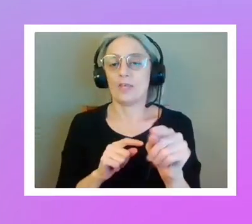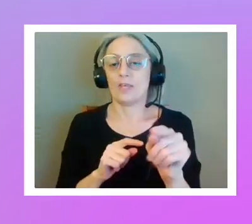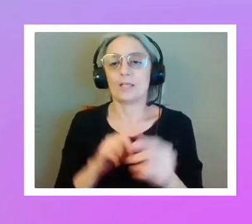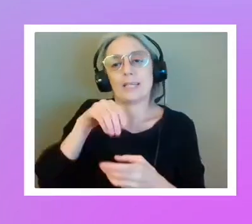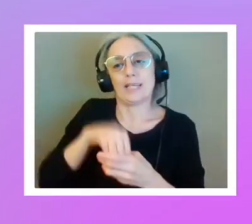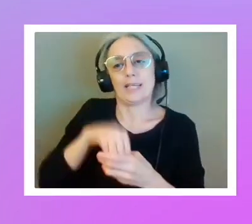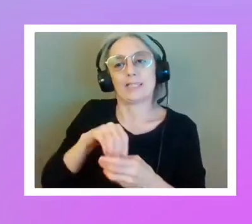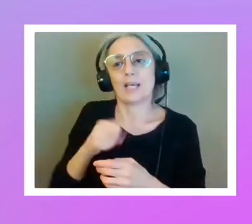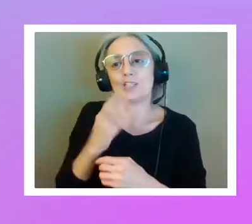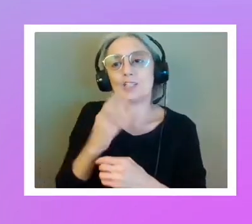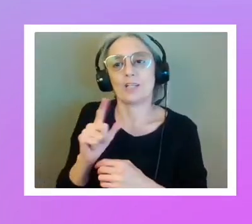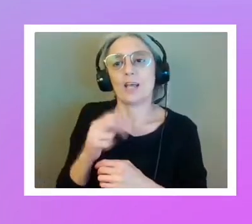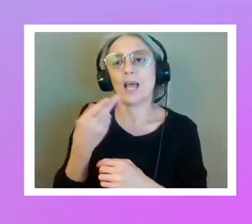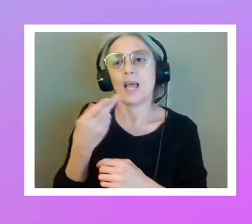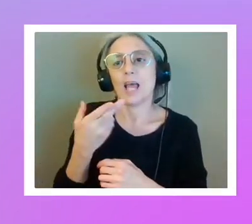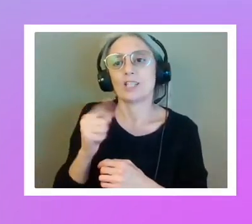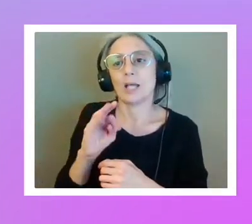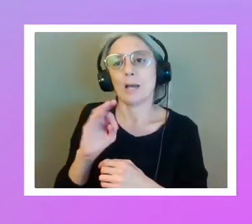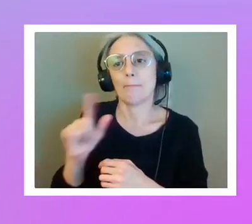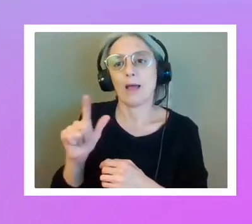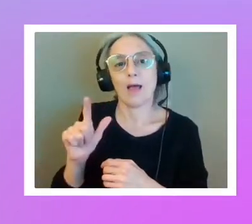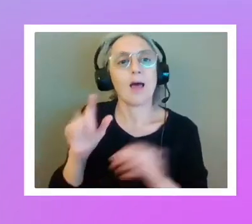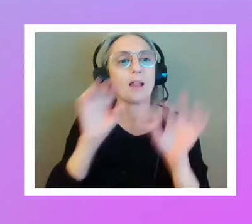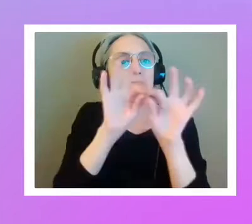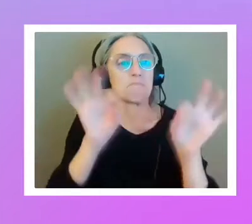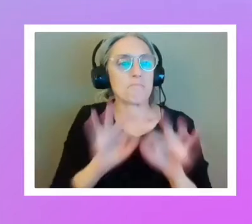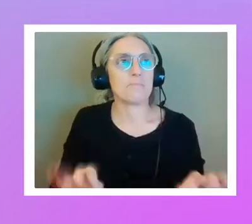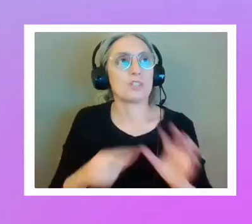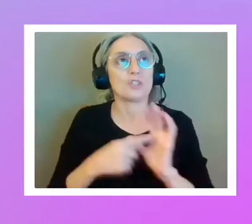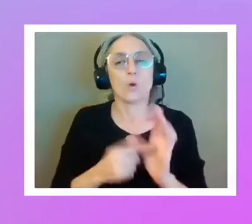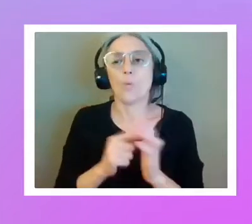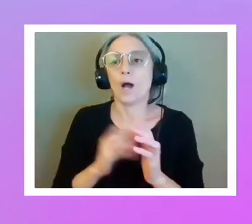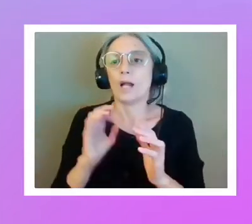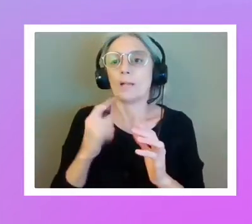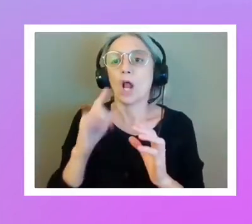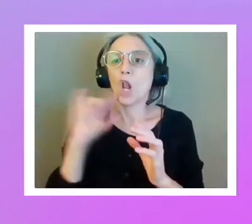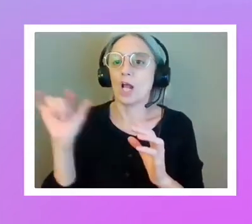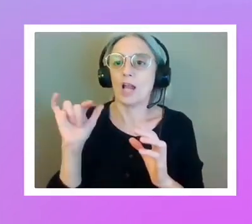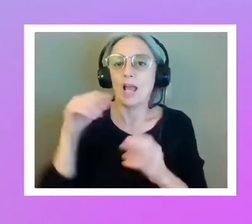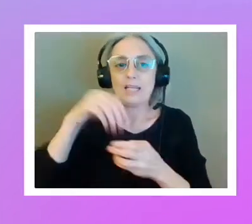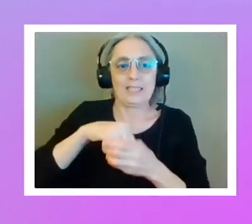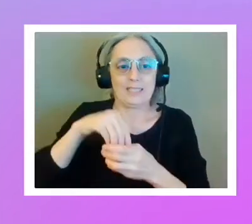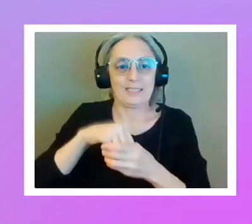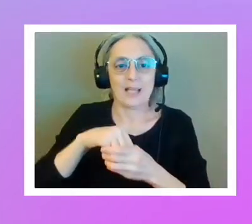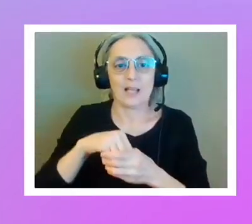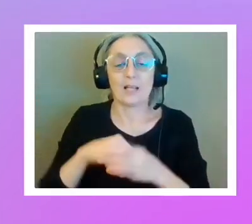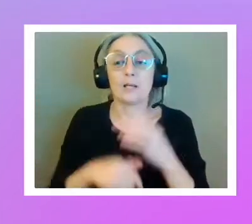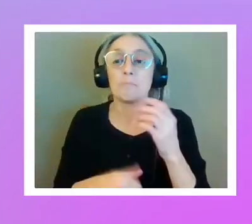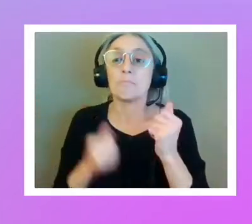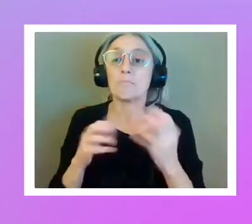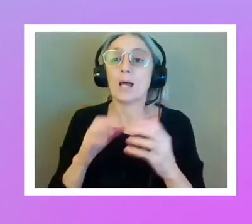shell and HTML markup of an email. Many emails are table-based. This means that